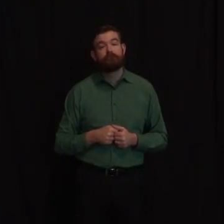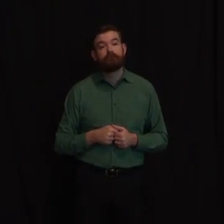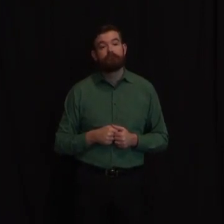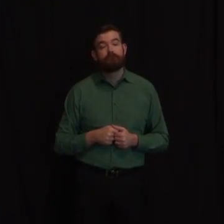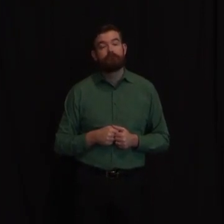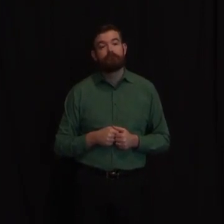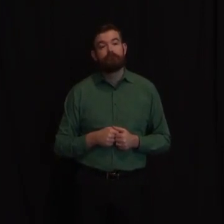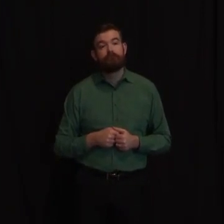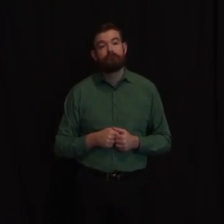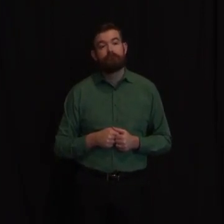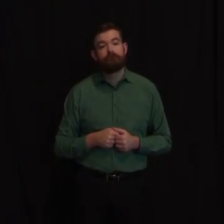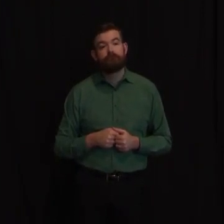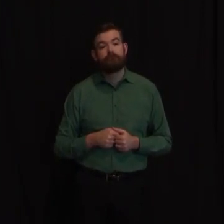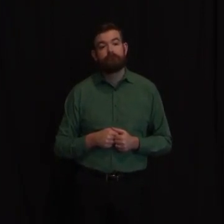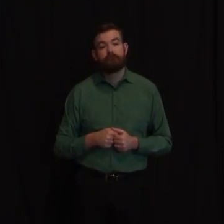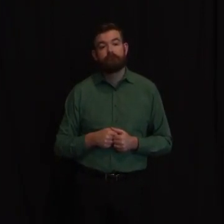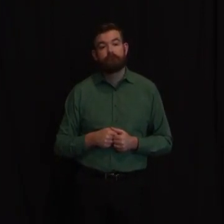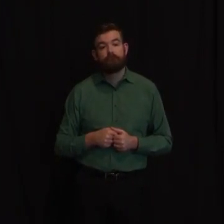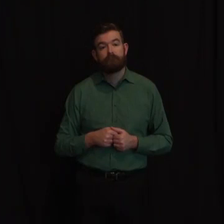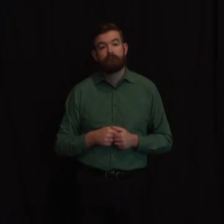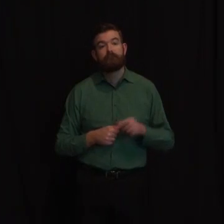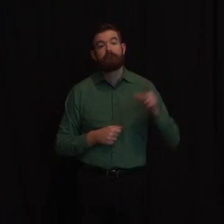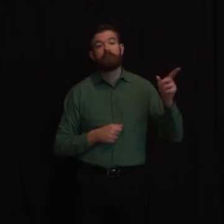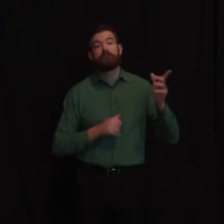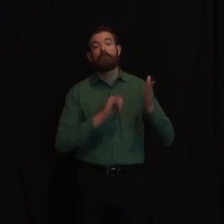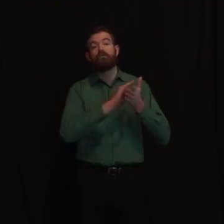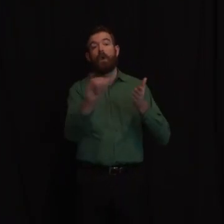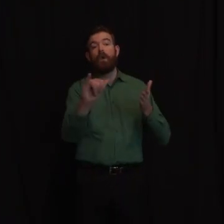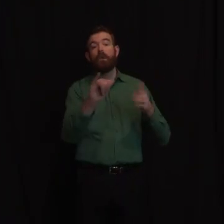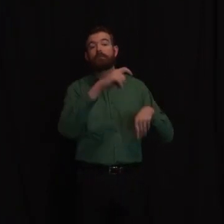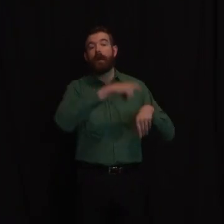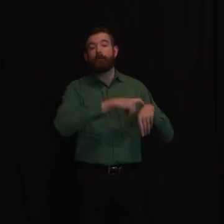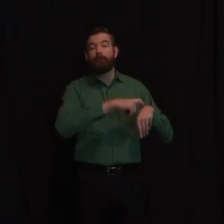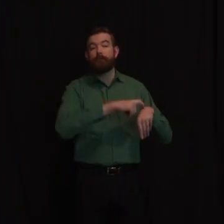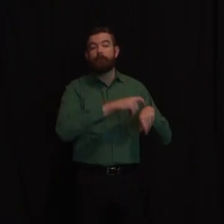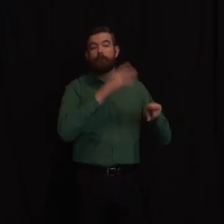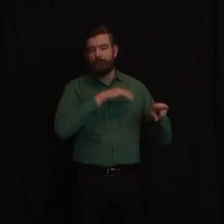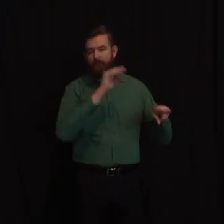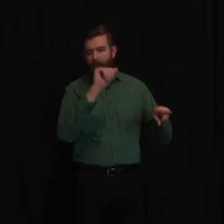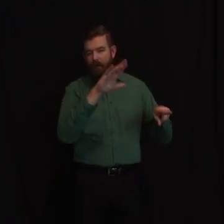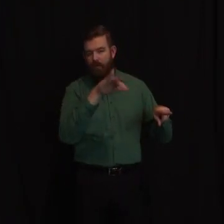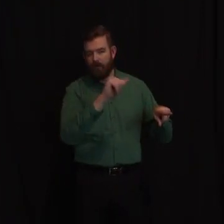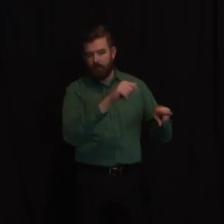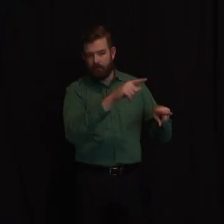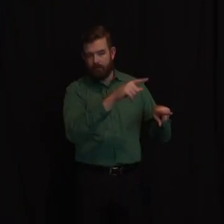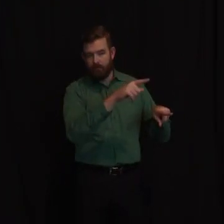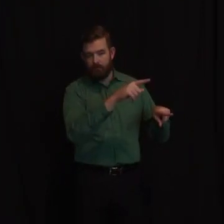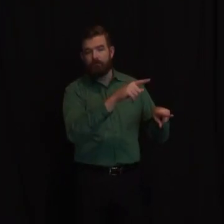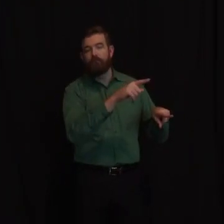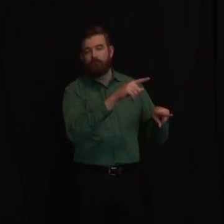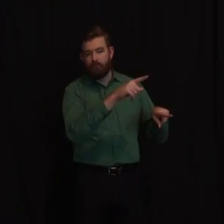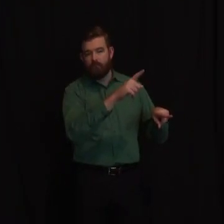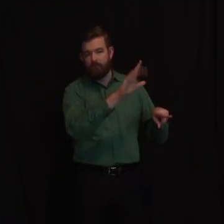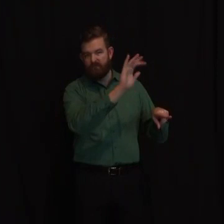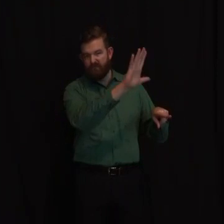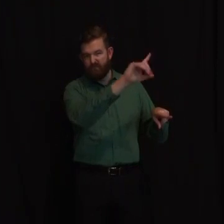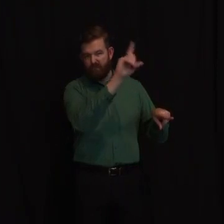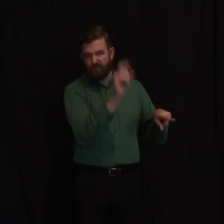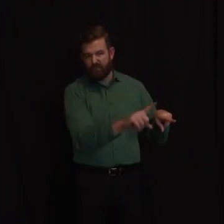Maria's questions, I believe, let me just say one thing that we've said before. I mentioned earlier that